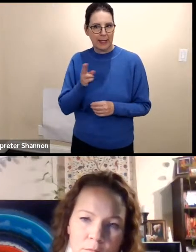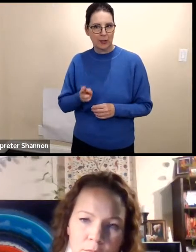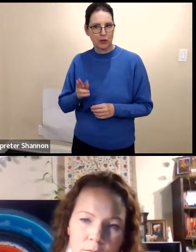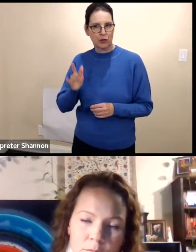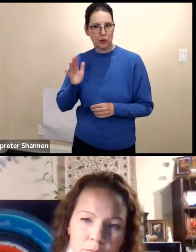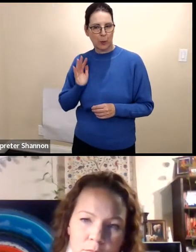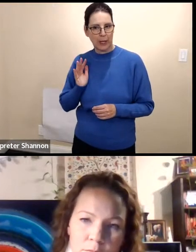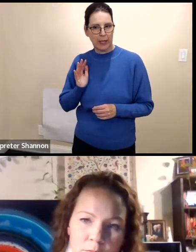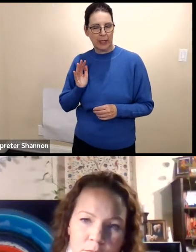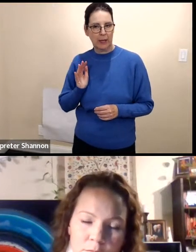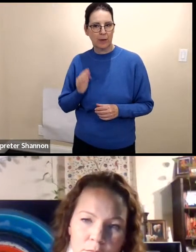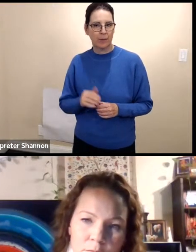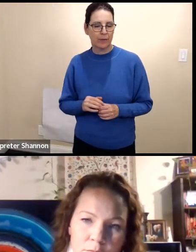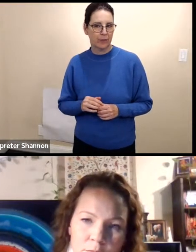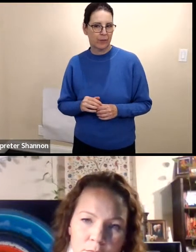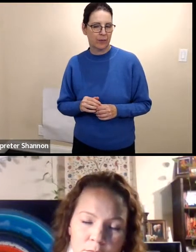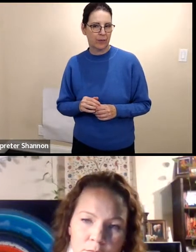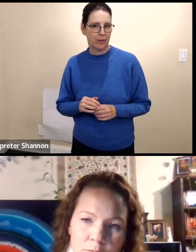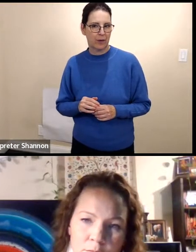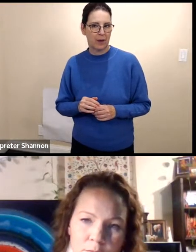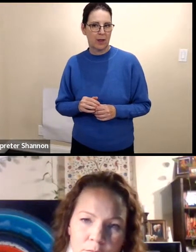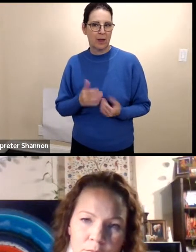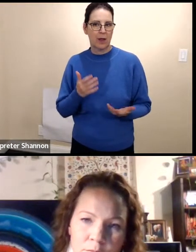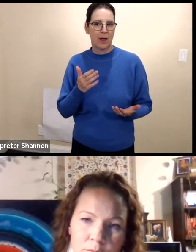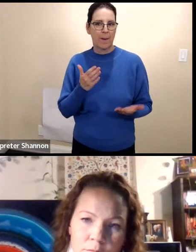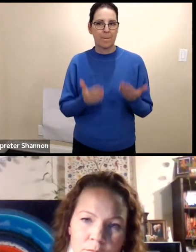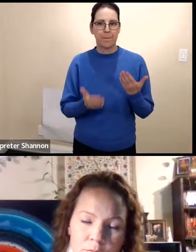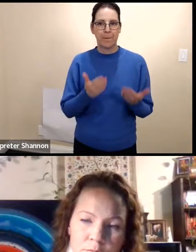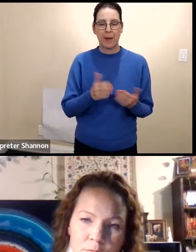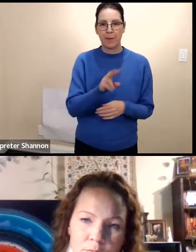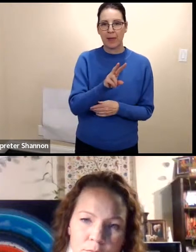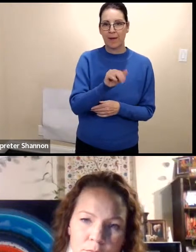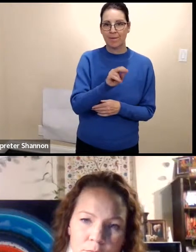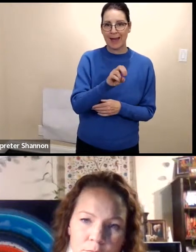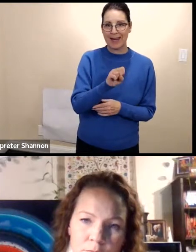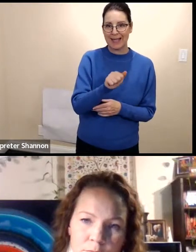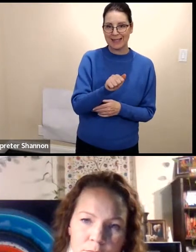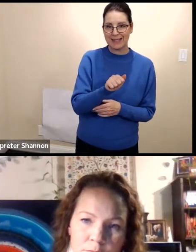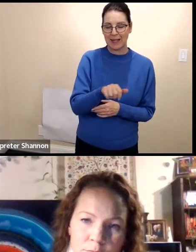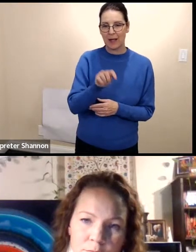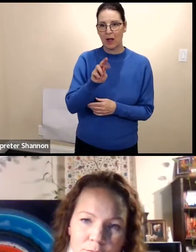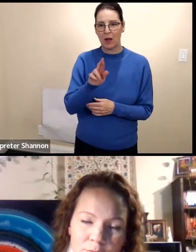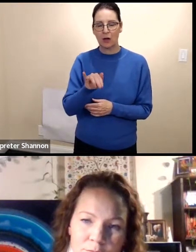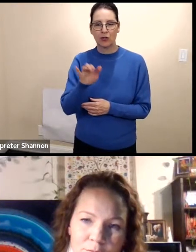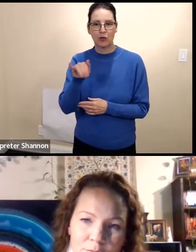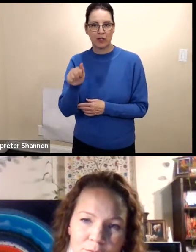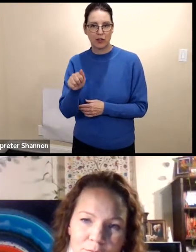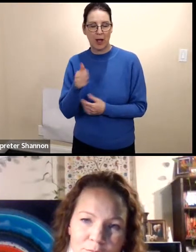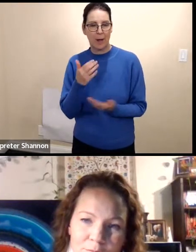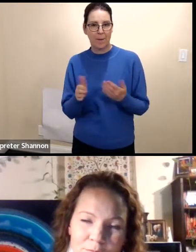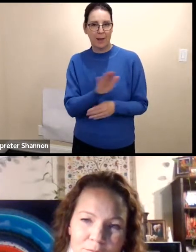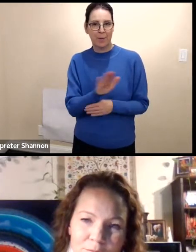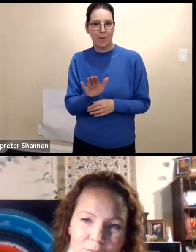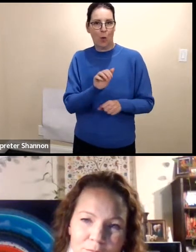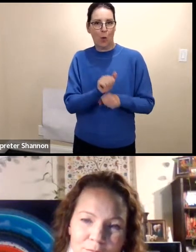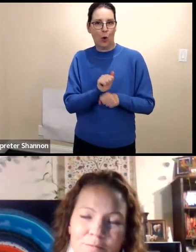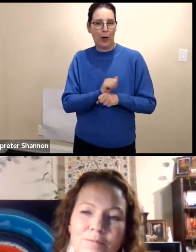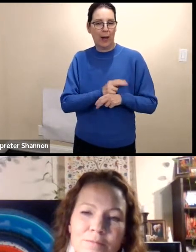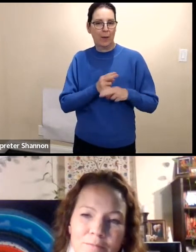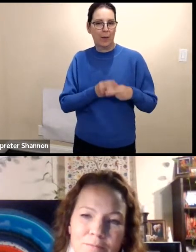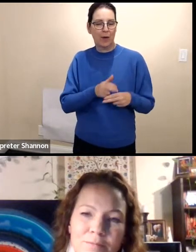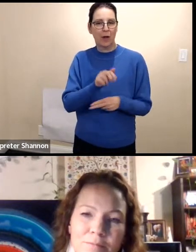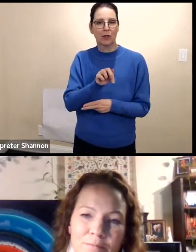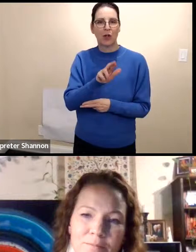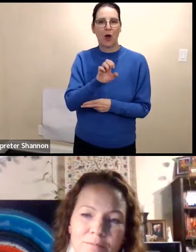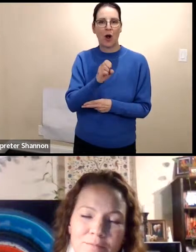narratives uh maybe your work Vanessa or Trisha is kind of an arcade Archive of the hand too